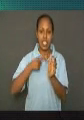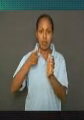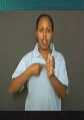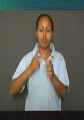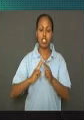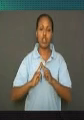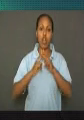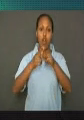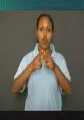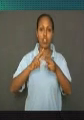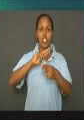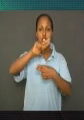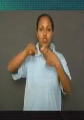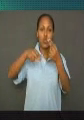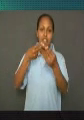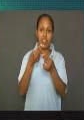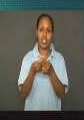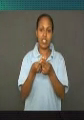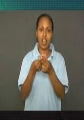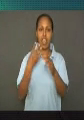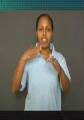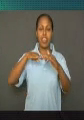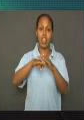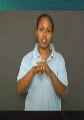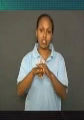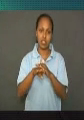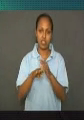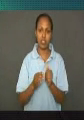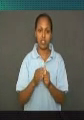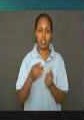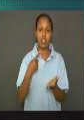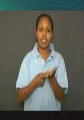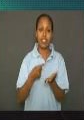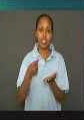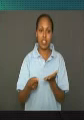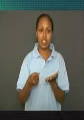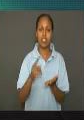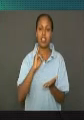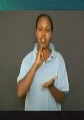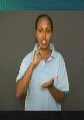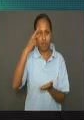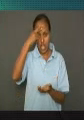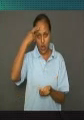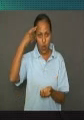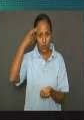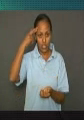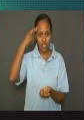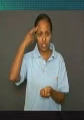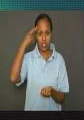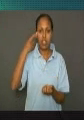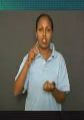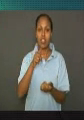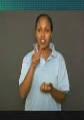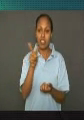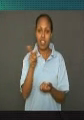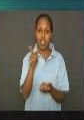called universal gates. This is because they